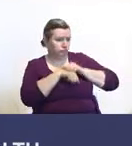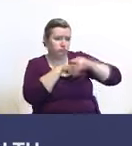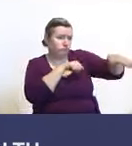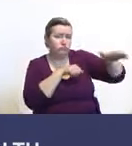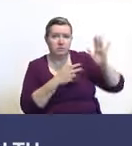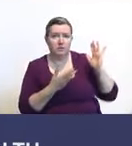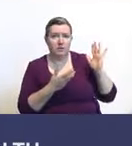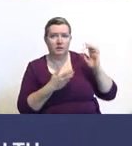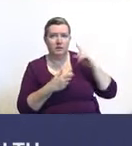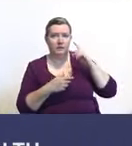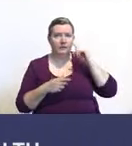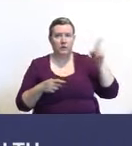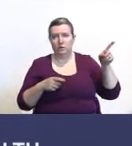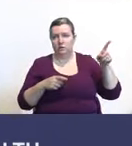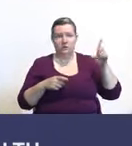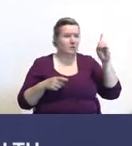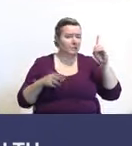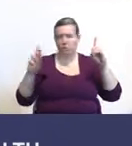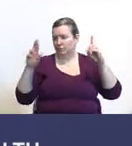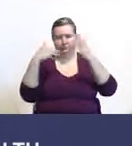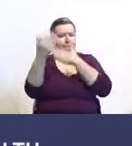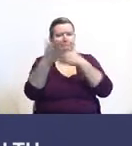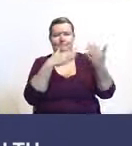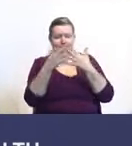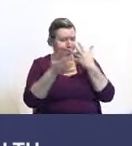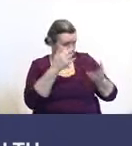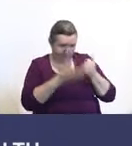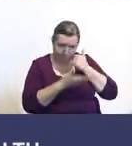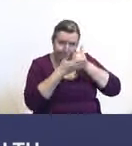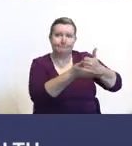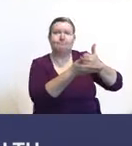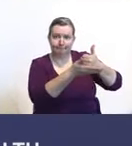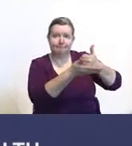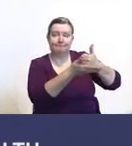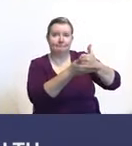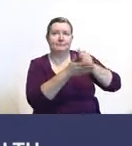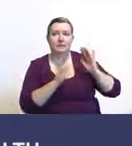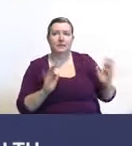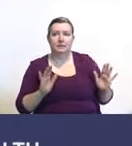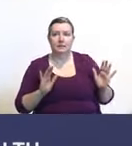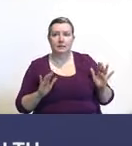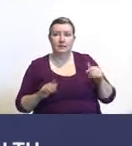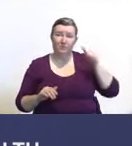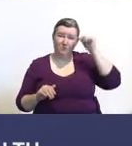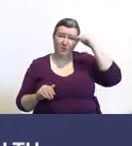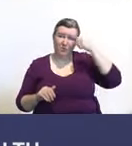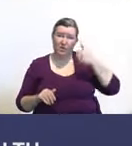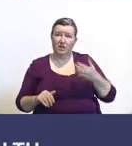get in the middle of it. So you may recall that at the height of the